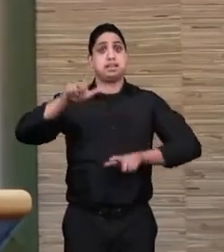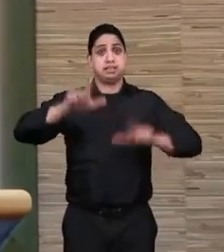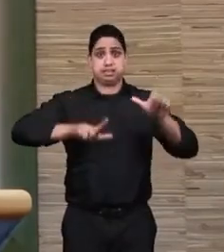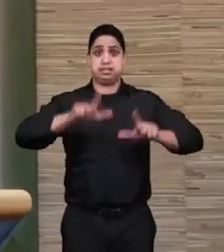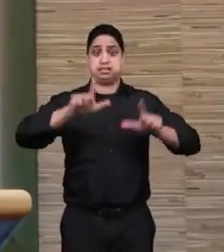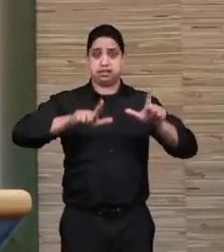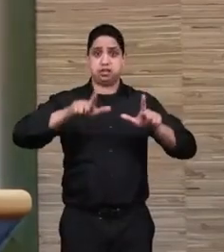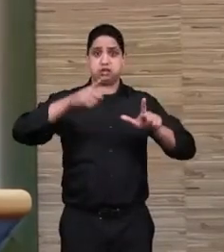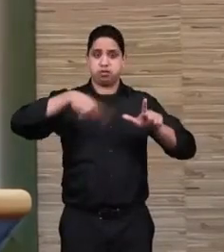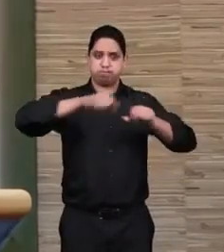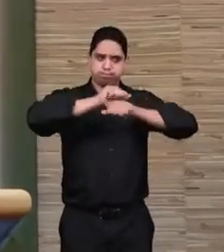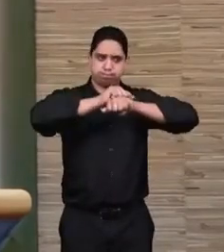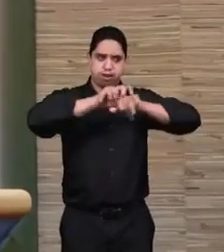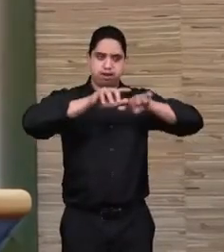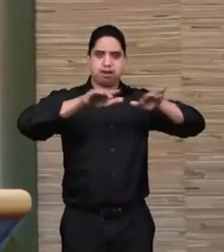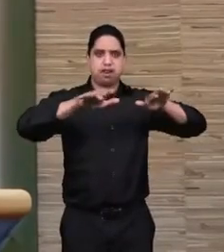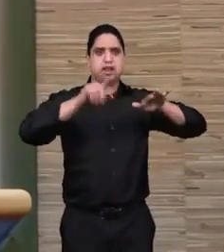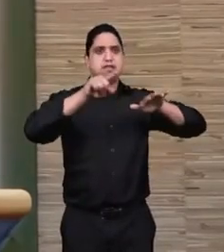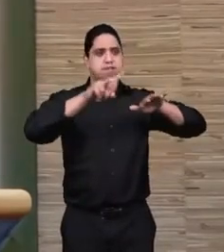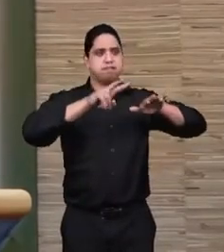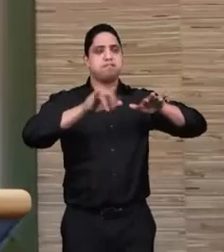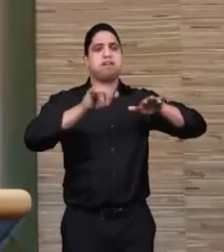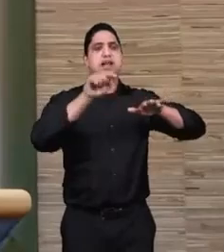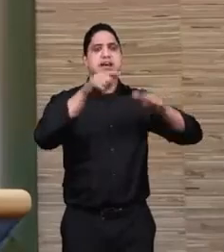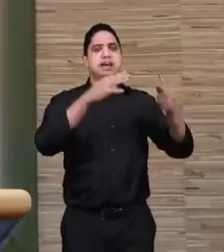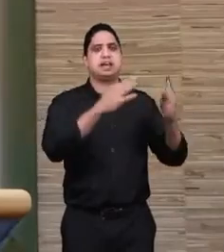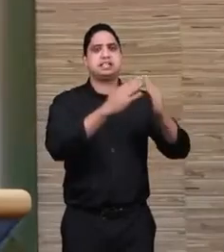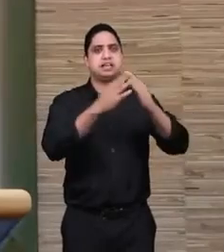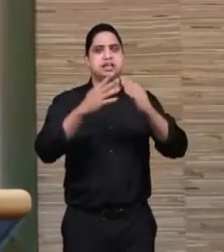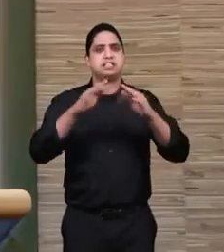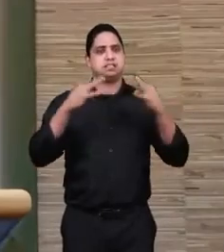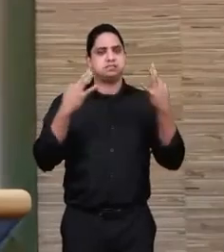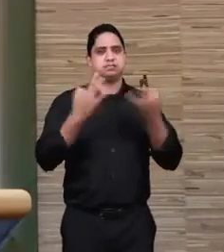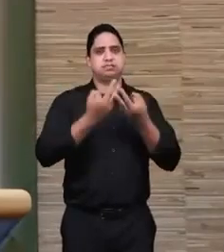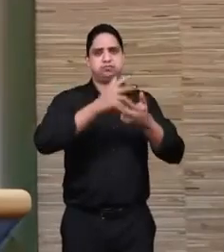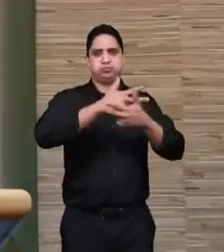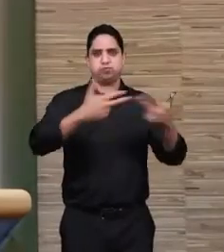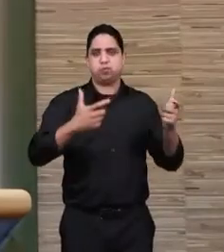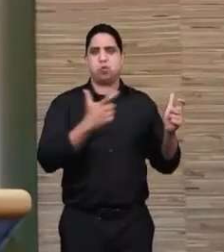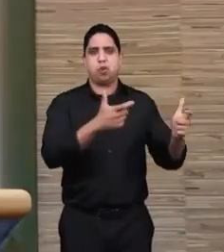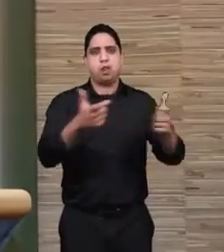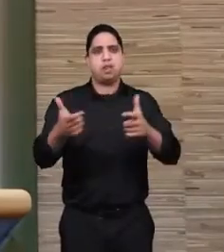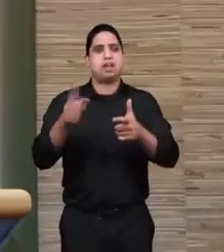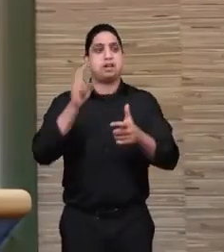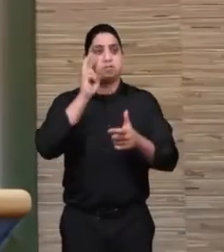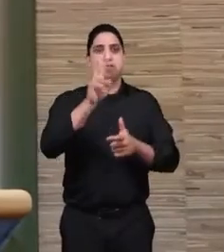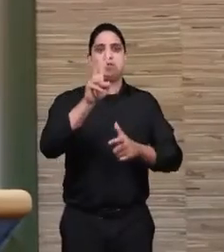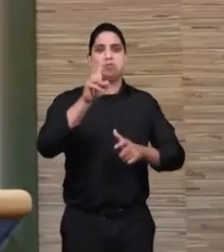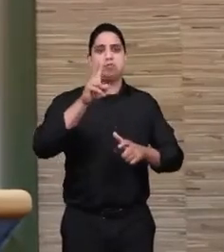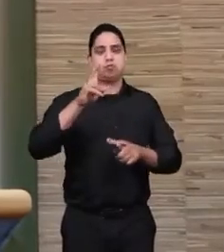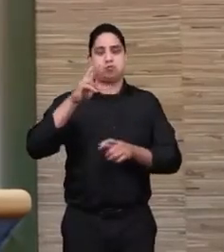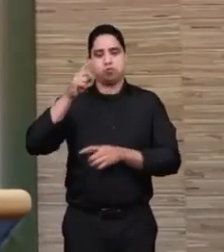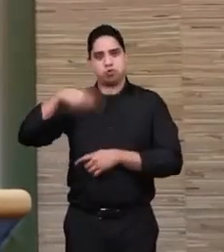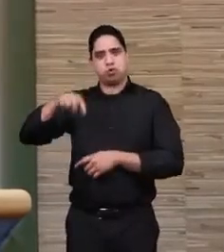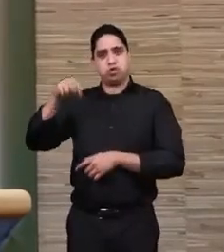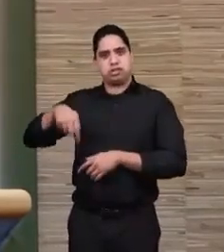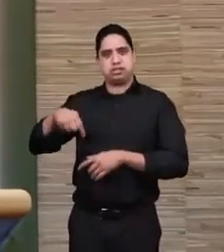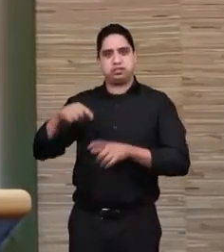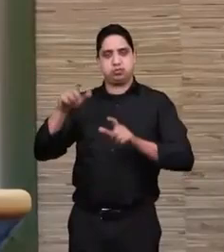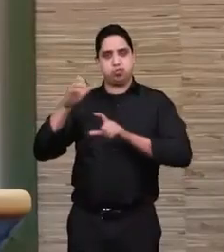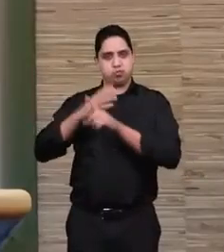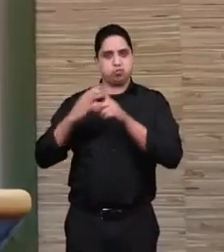reached by TV stations, and will reach homes and several places in the world. I also want to